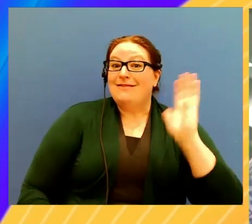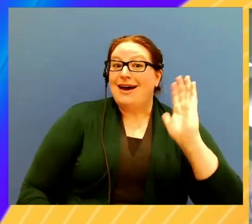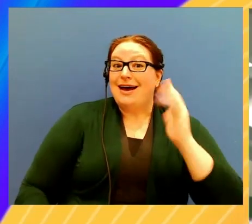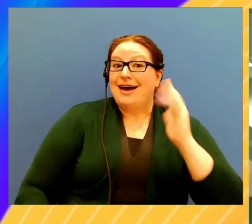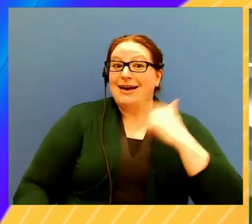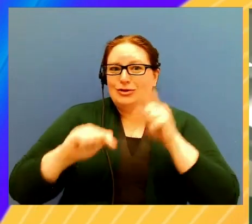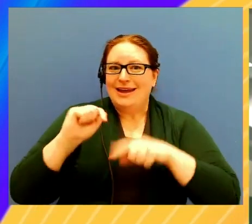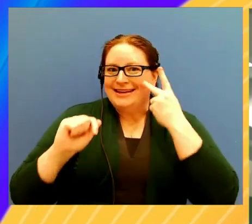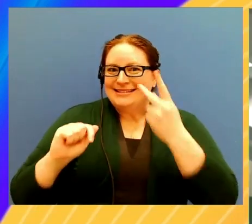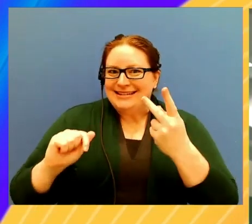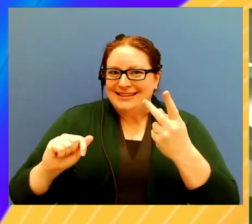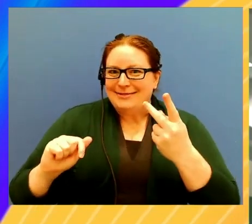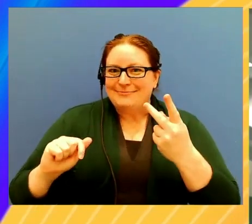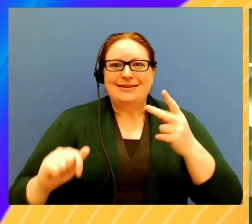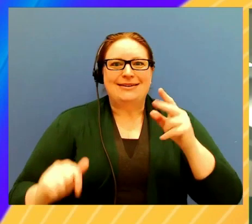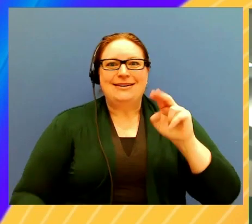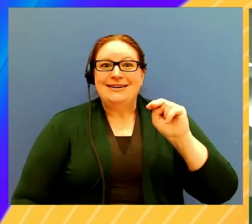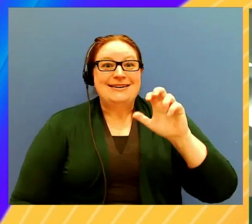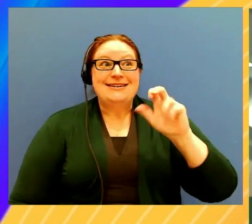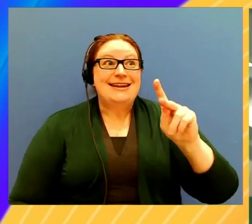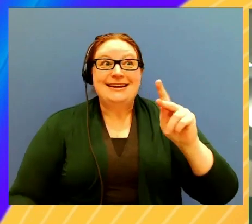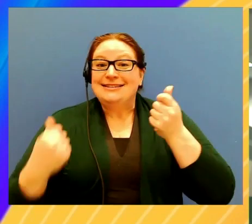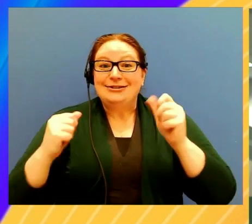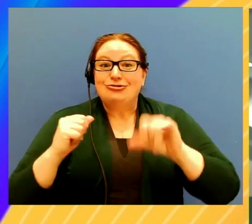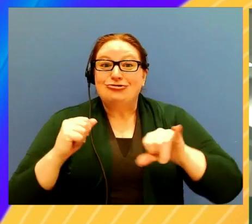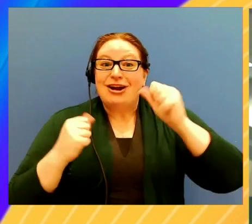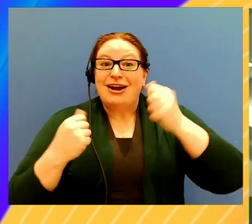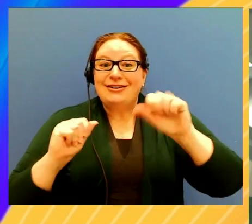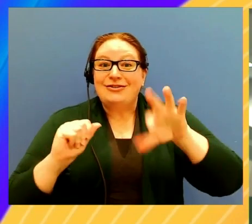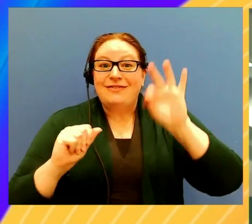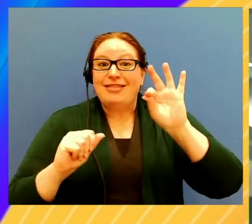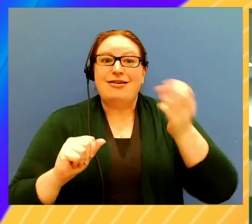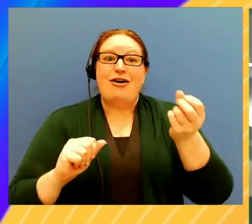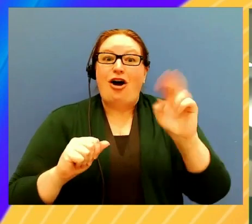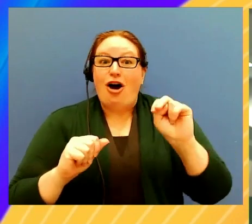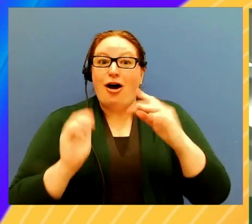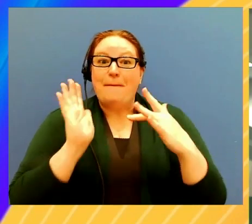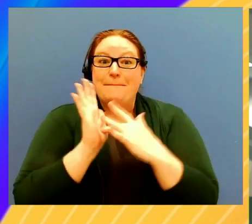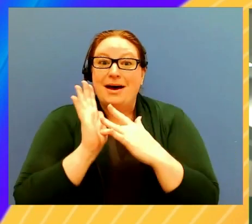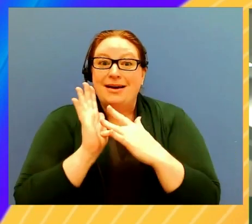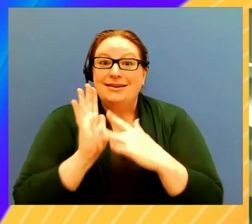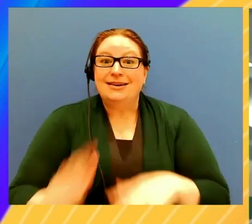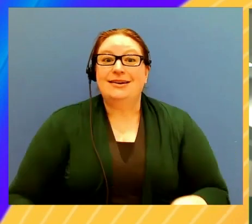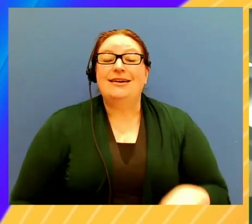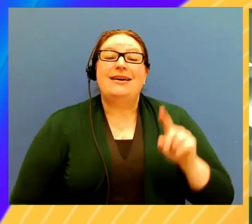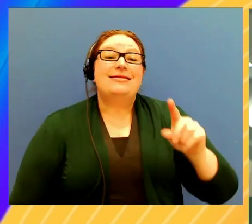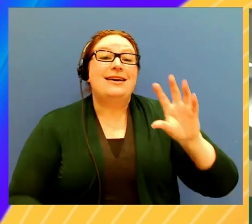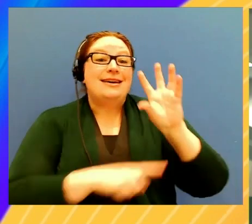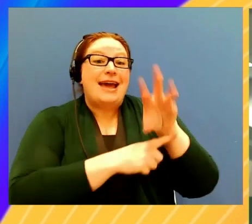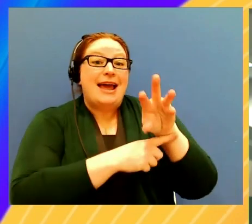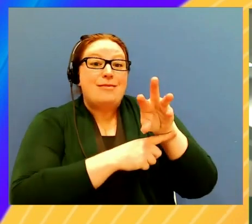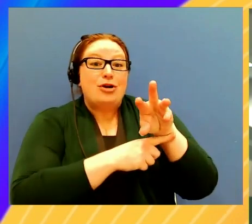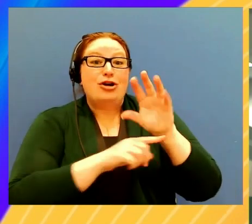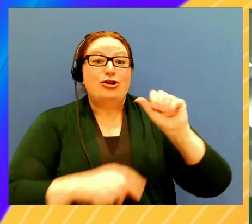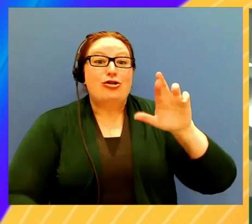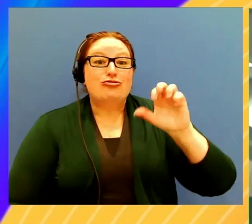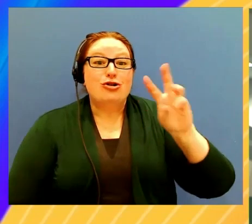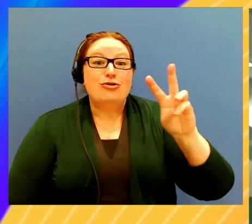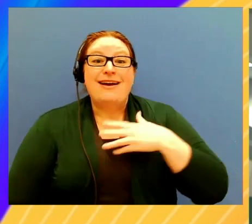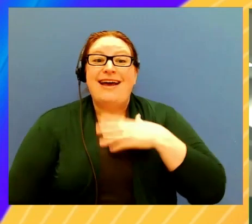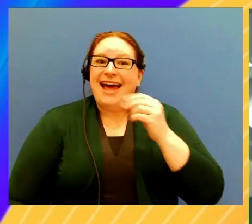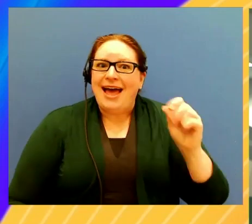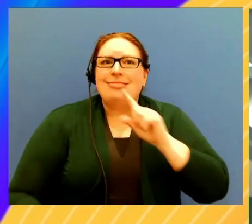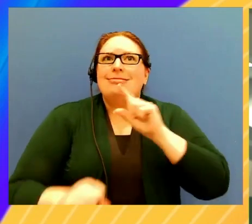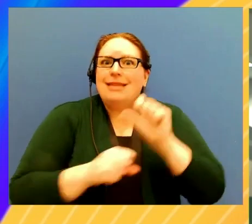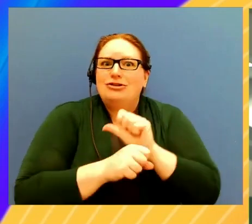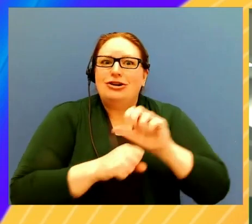them. Nick's still trying to find his on button. We have our awesome camera crew in the background, and then our legendary ASL interpreters actually here